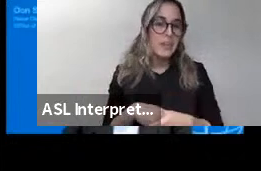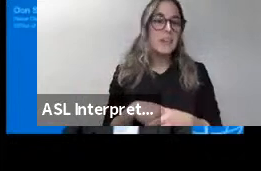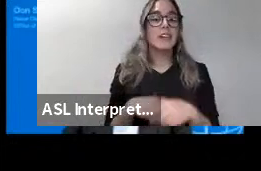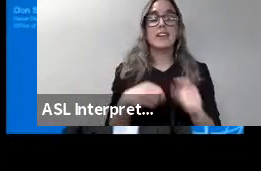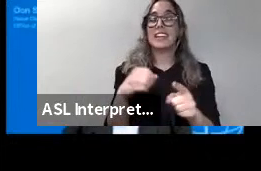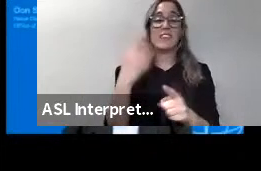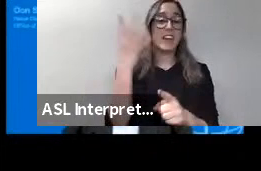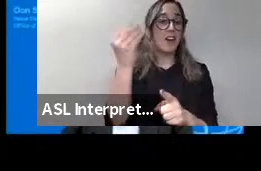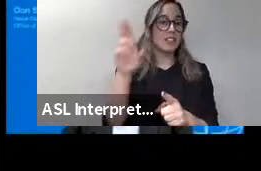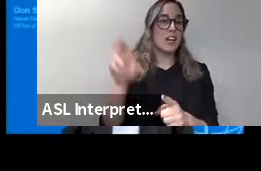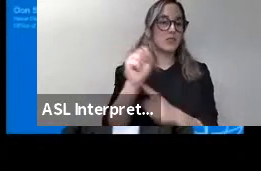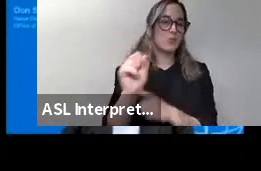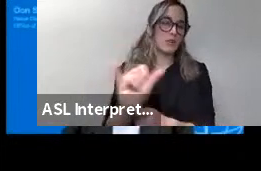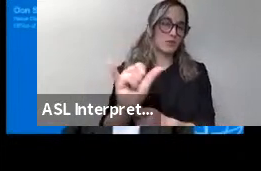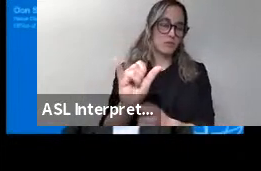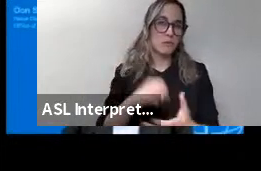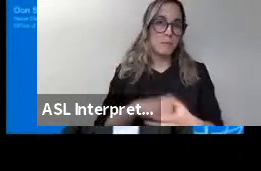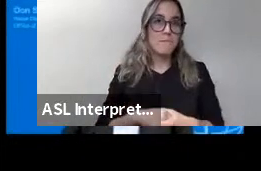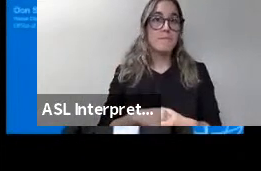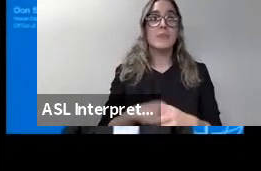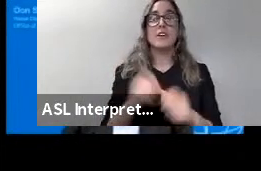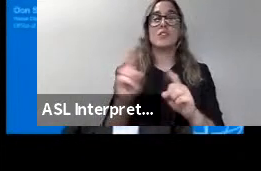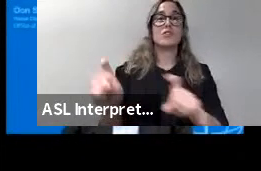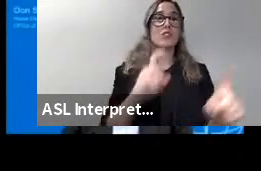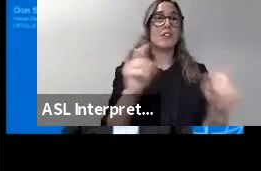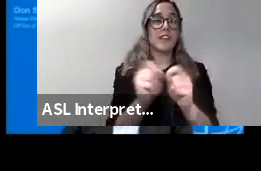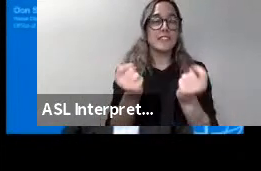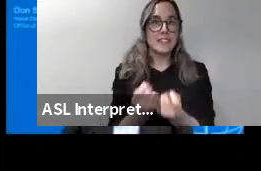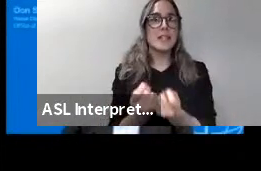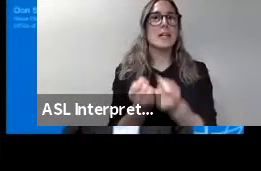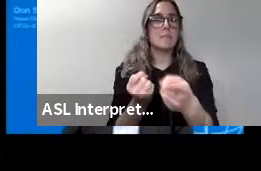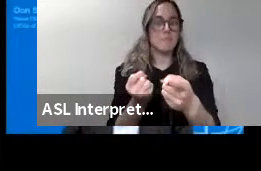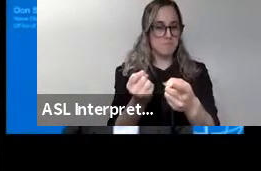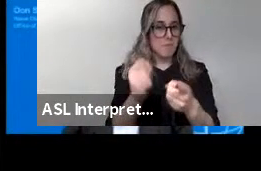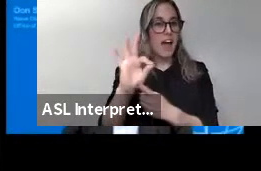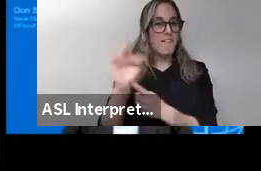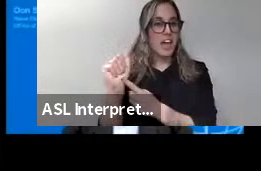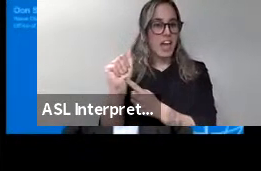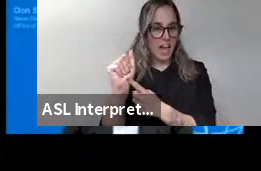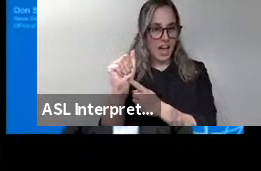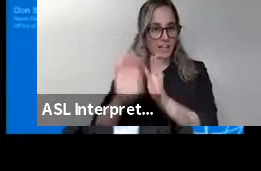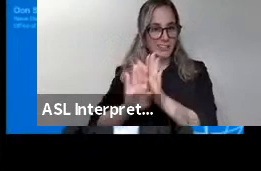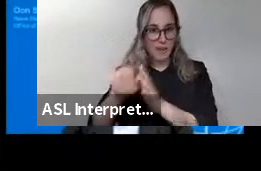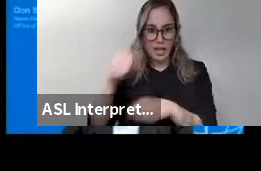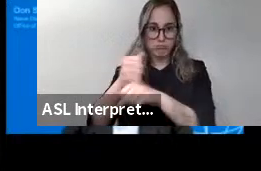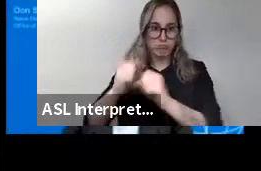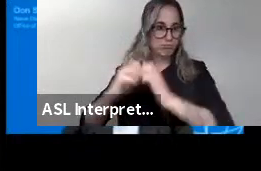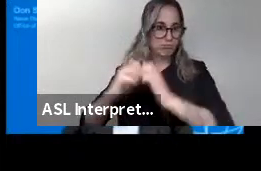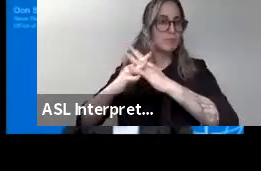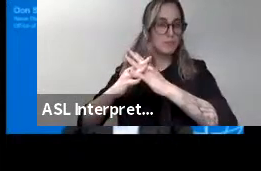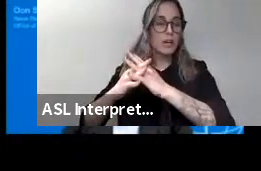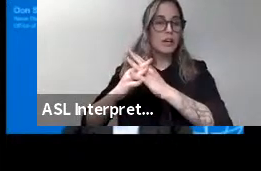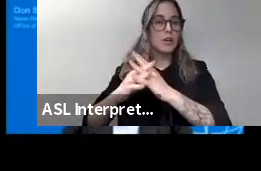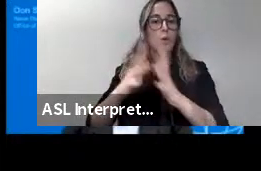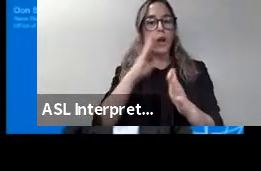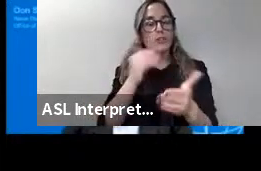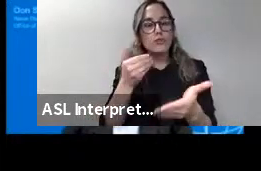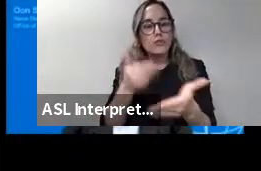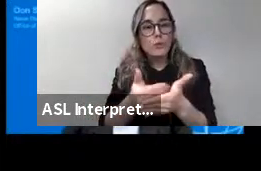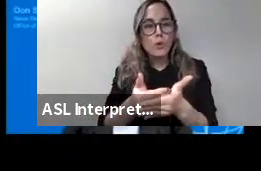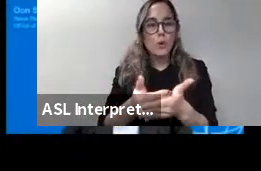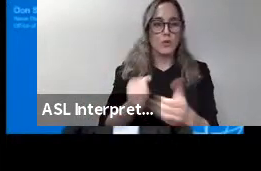States. At the outset, the survey team assembled by the FAA decided to survey communities around a set of airports that represent